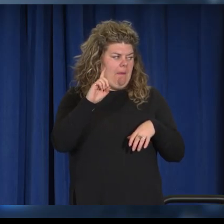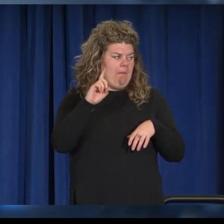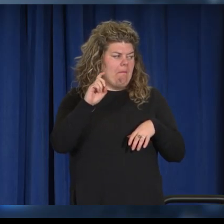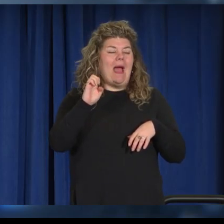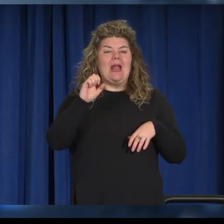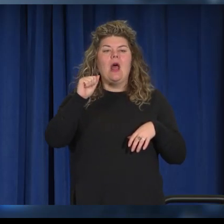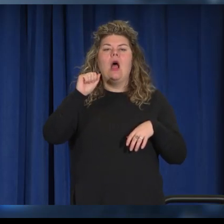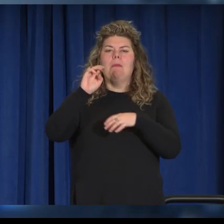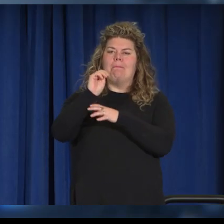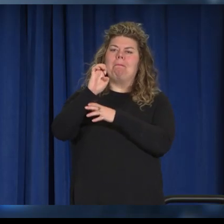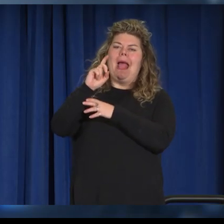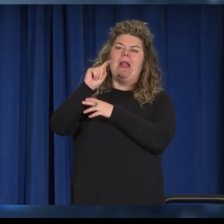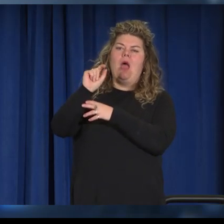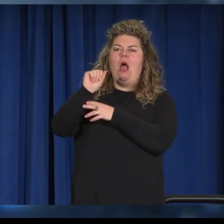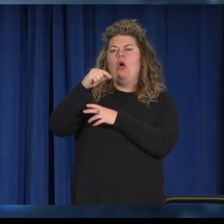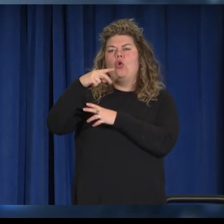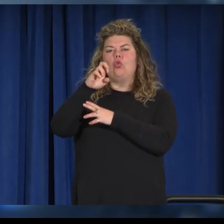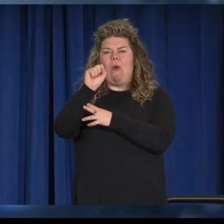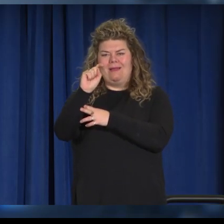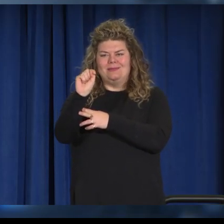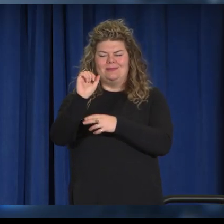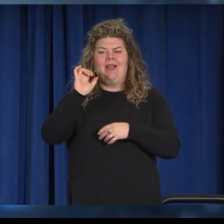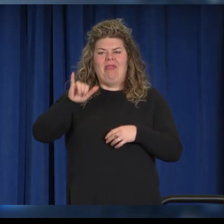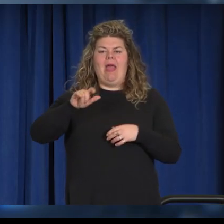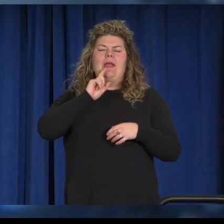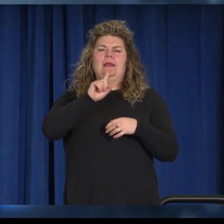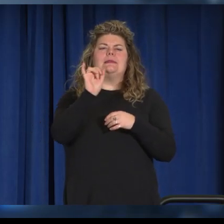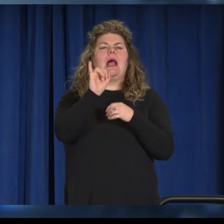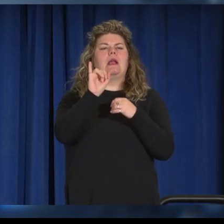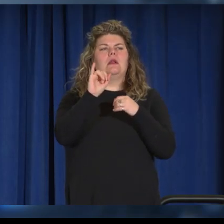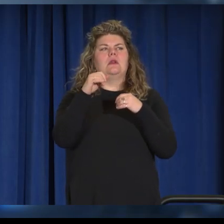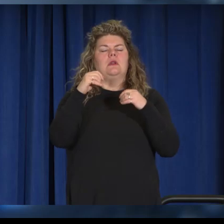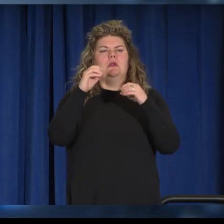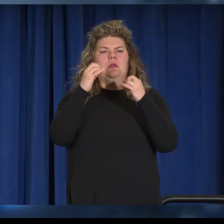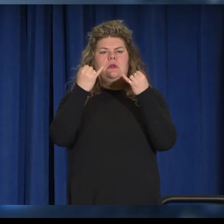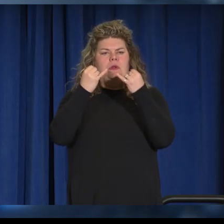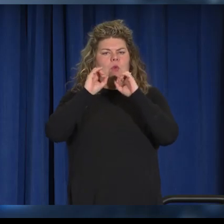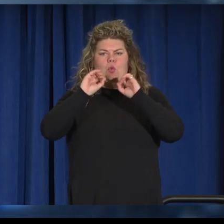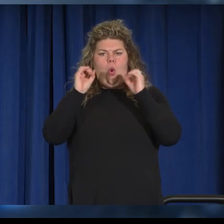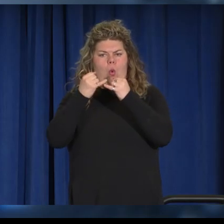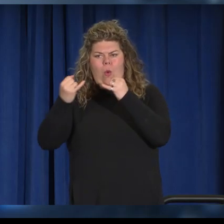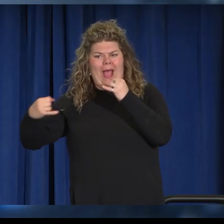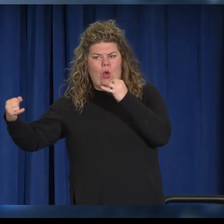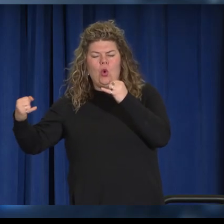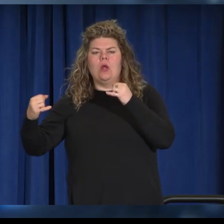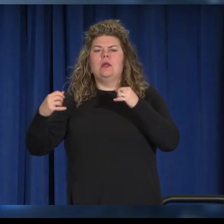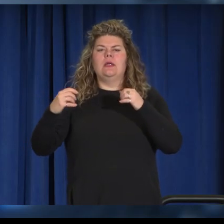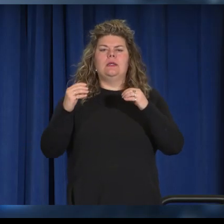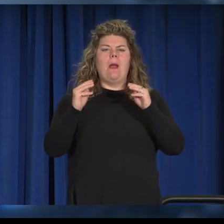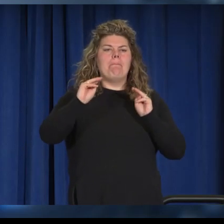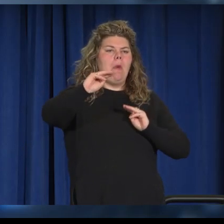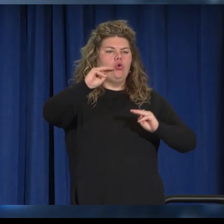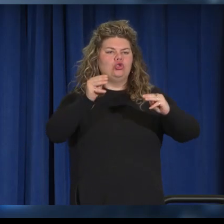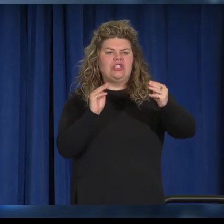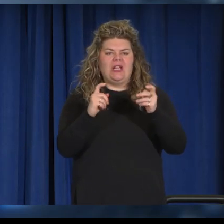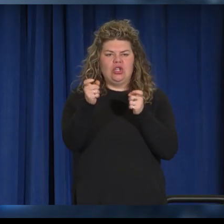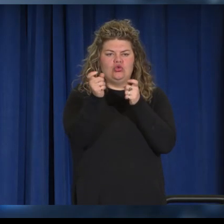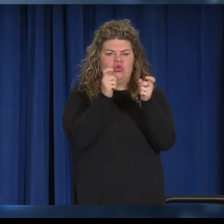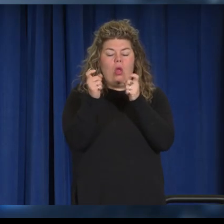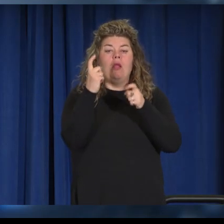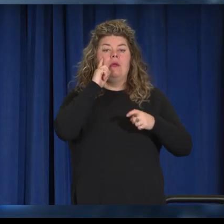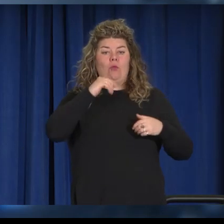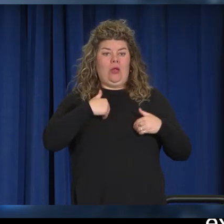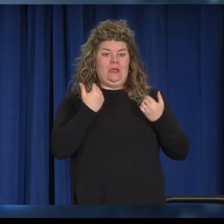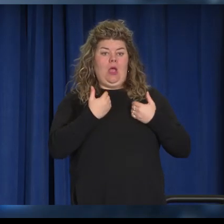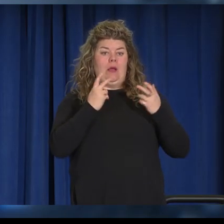now with the, it's a wireless sort of motion-based controls for our young people who